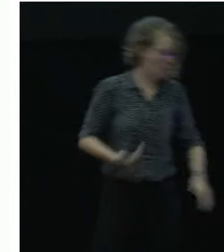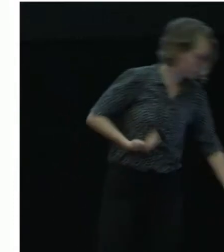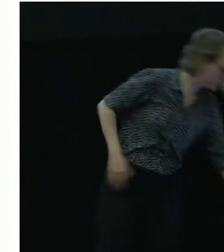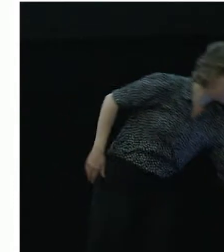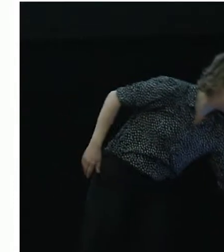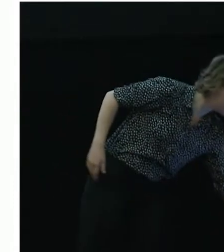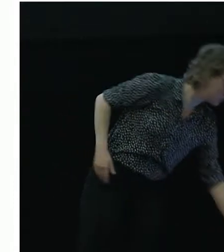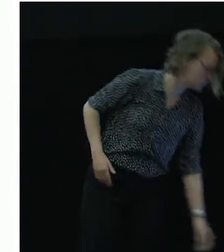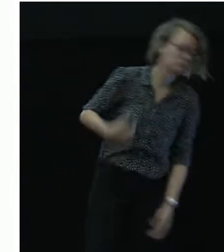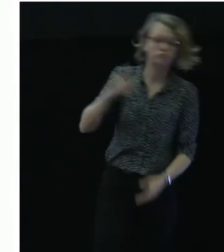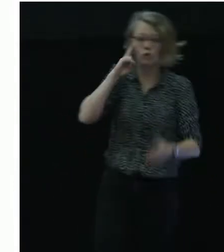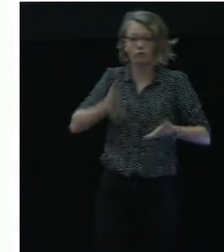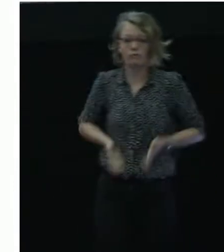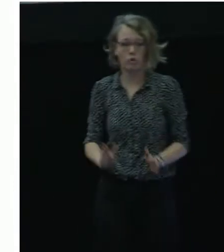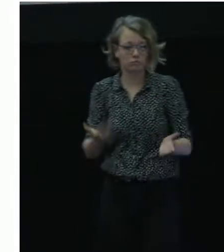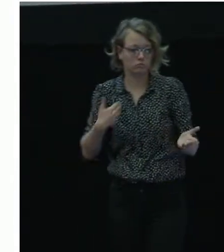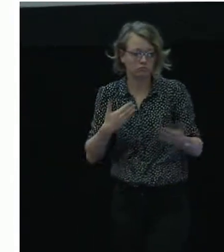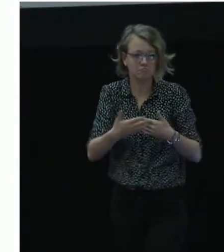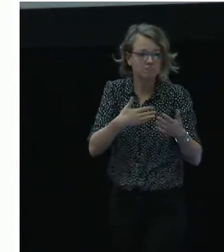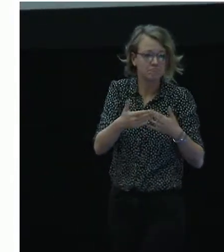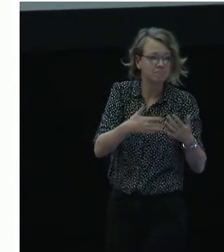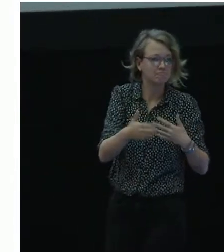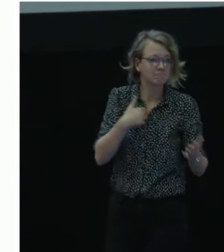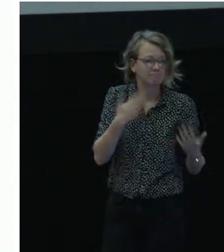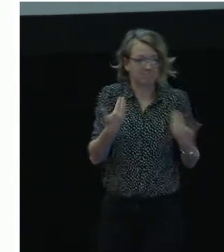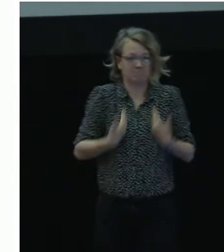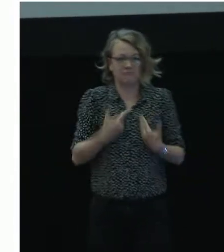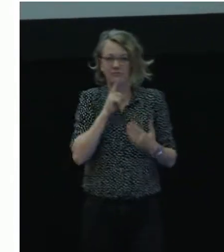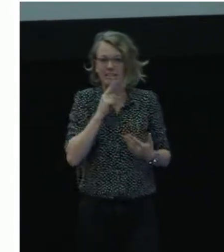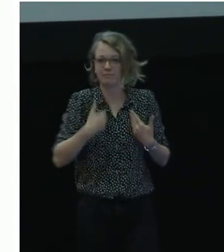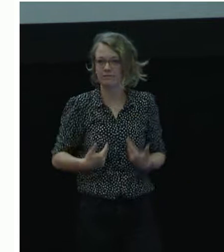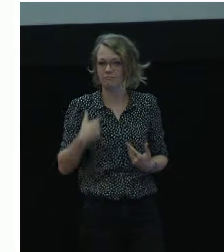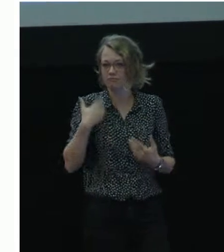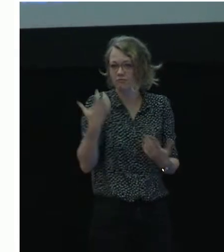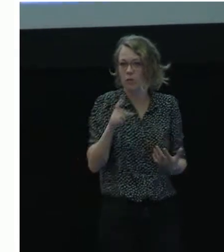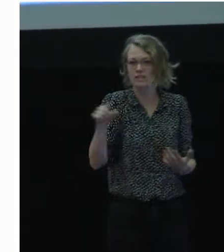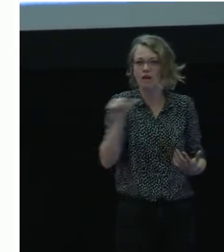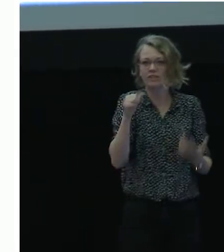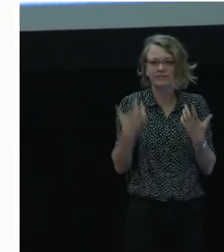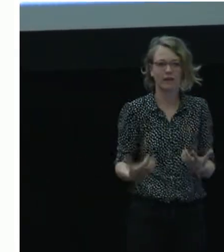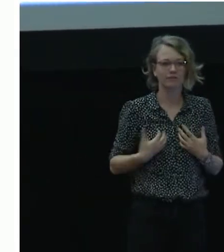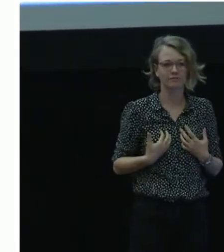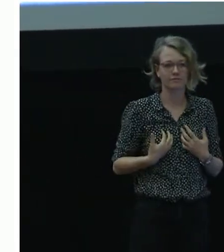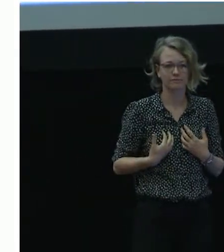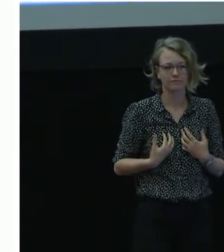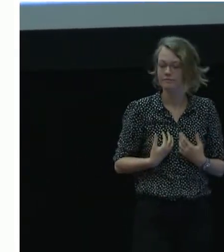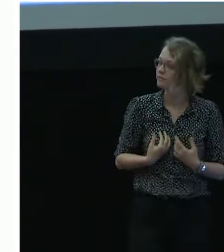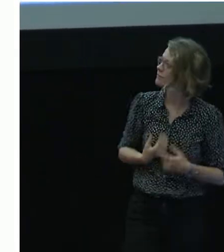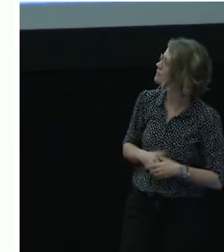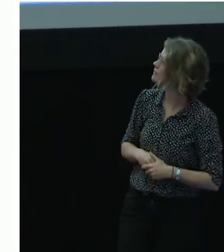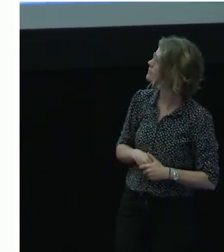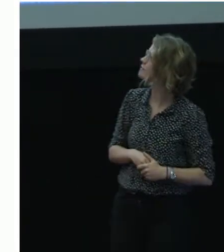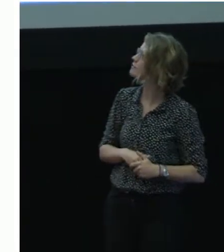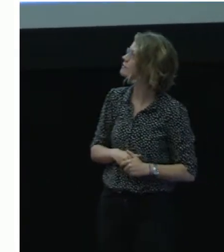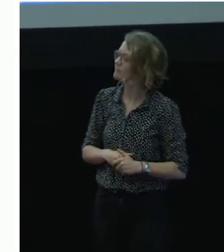be hereditary, or you can be born by a deaf, like me. And that is totally fine. It makes me who I am, and I wouldn't want it